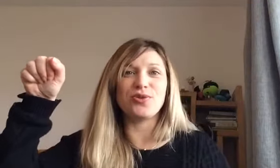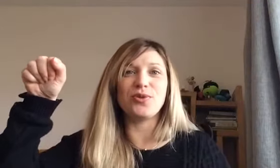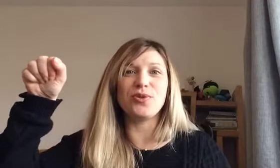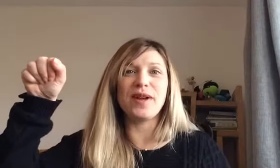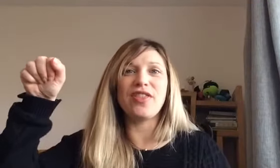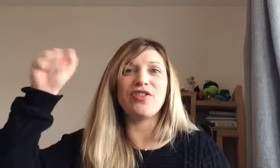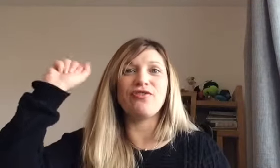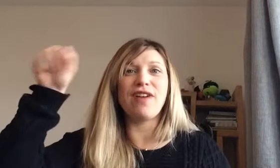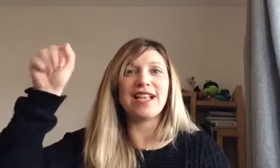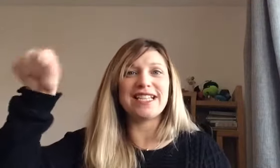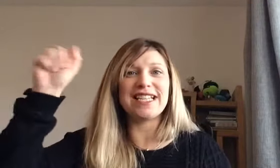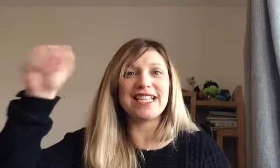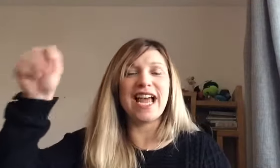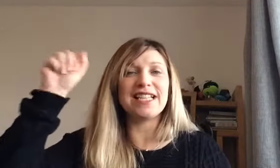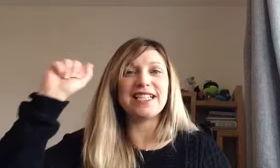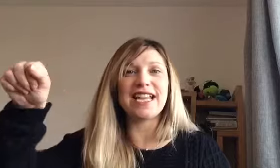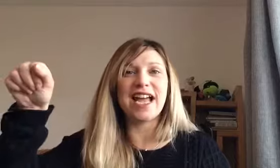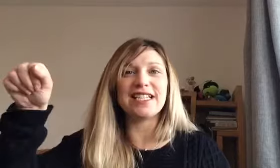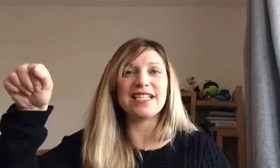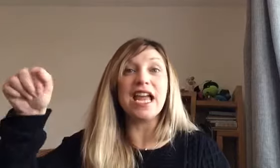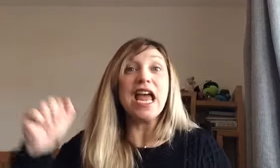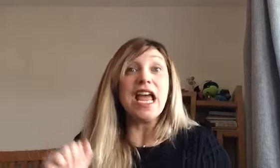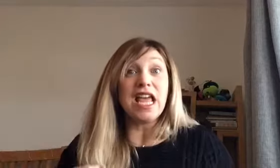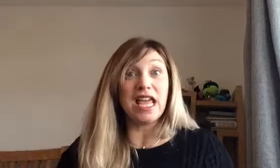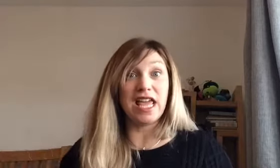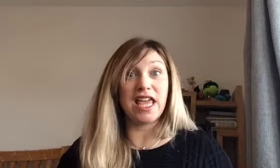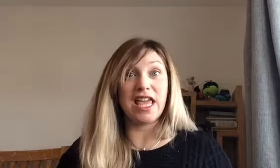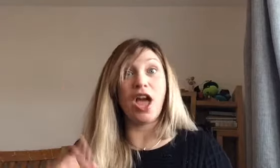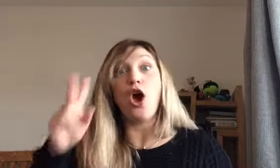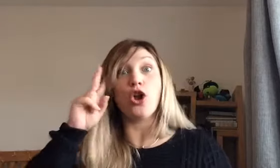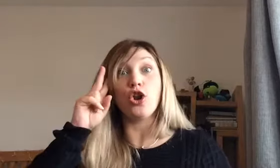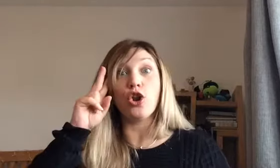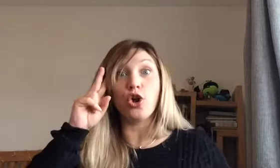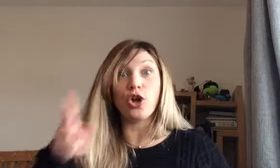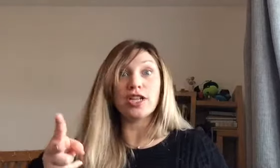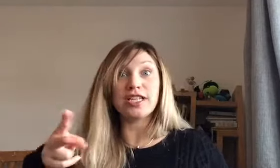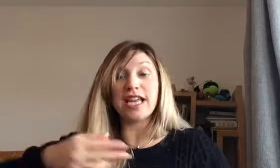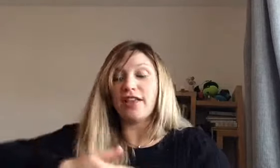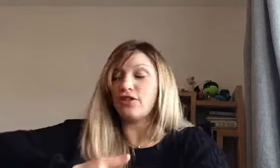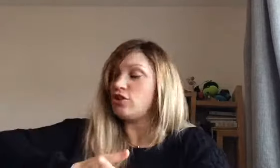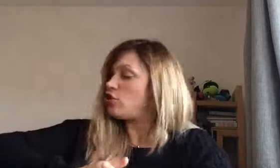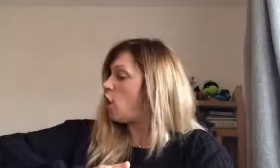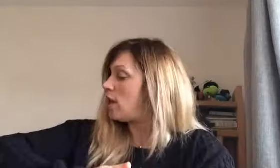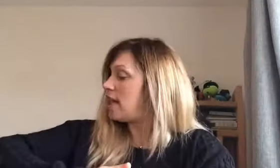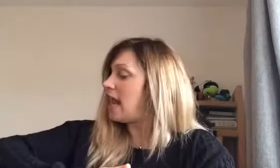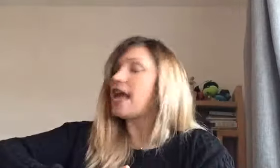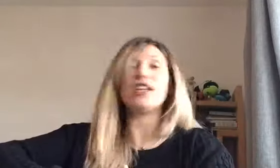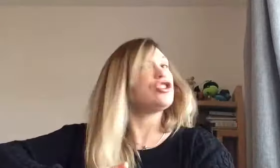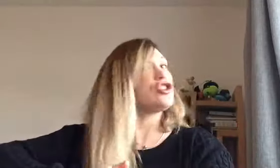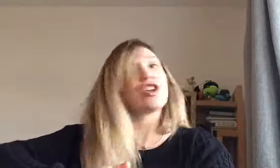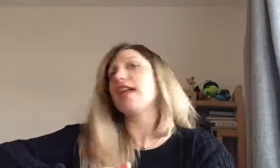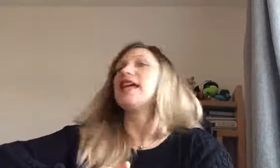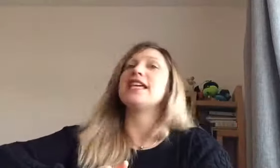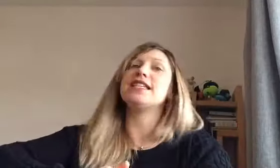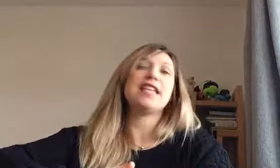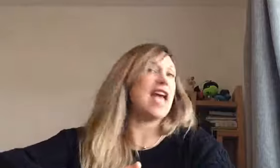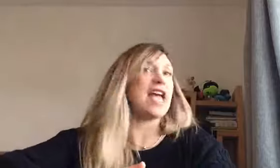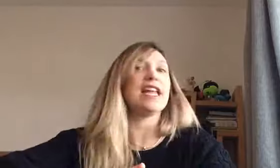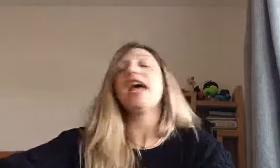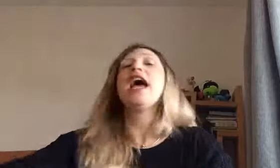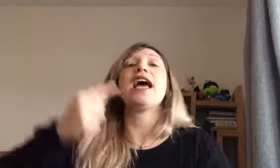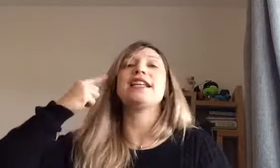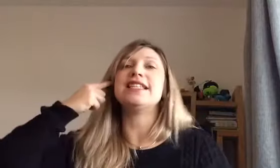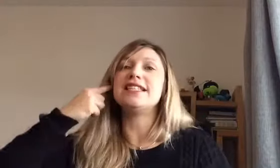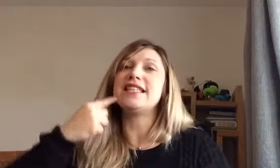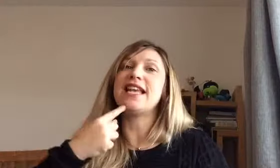the door with a rat-a-tat-tat. He looked at the dolly and he shook his